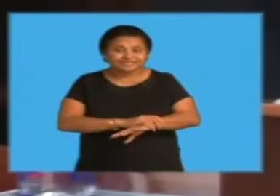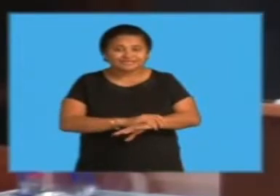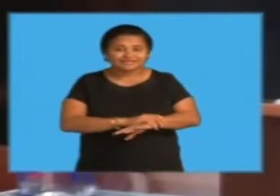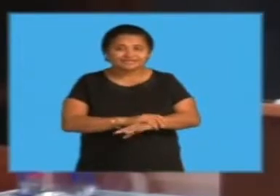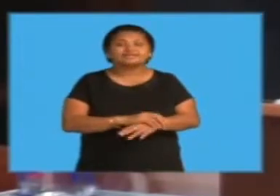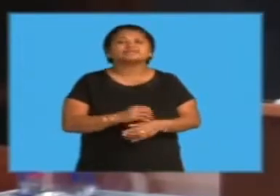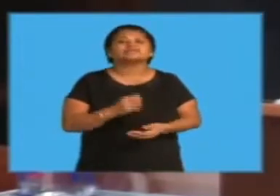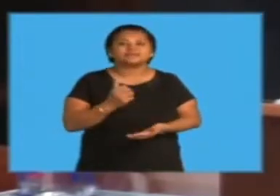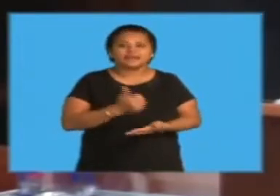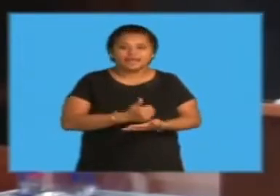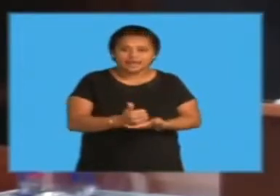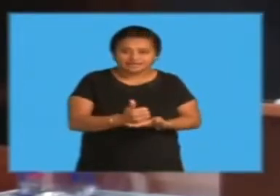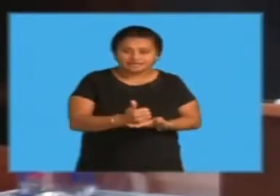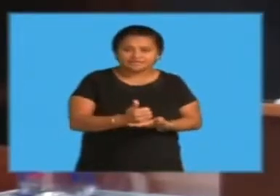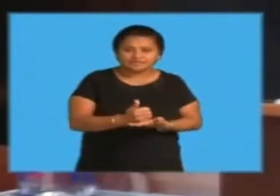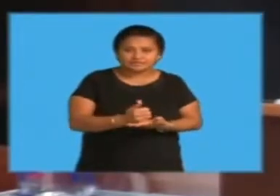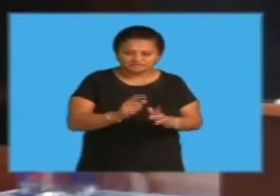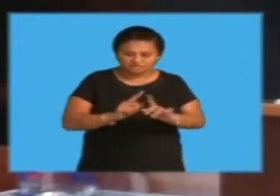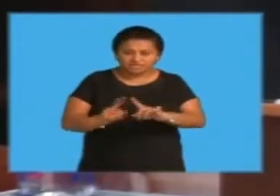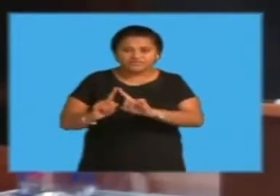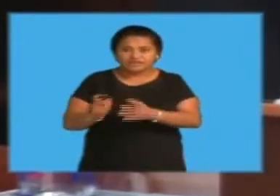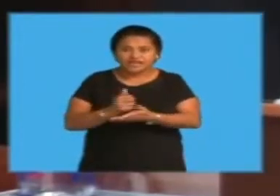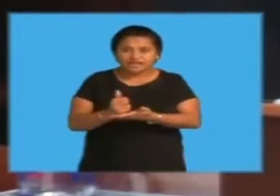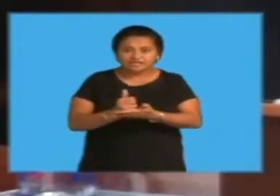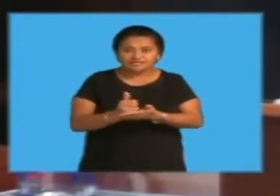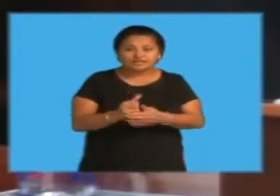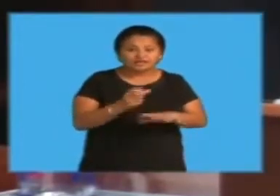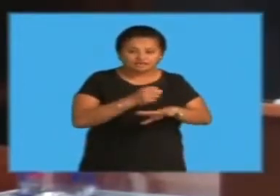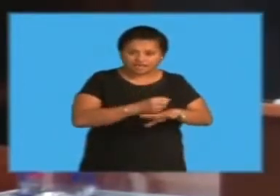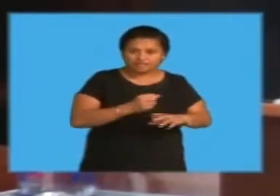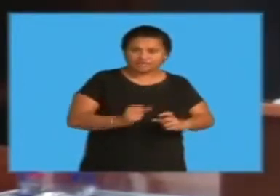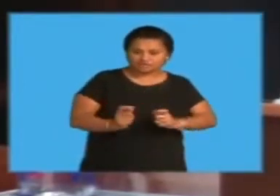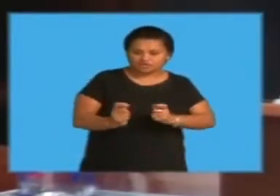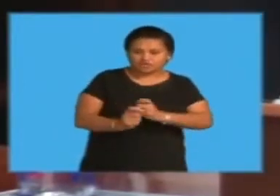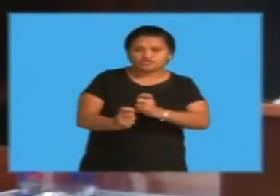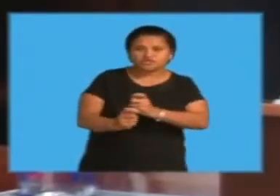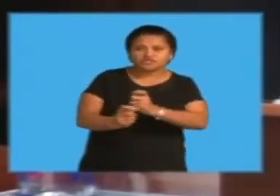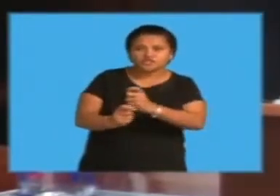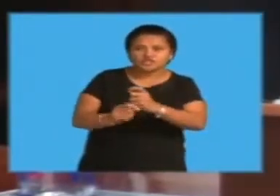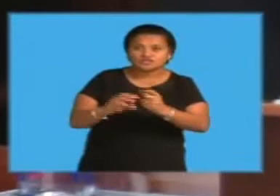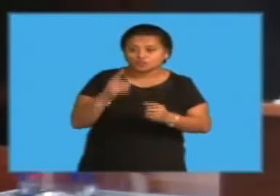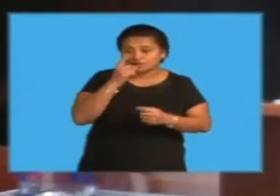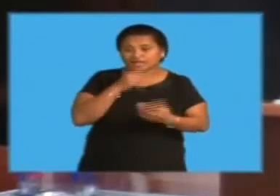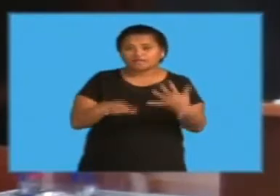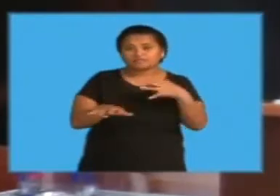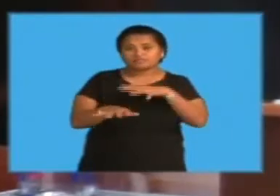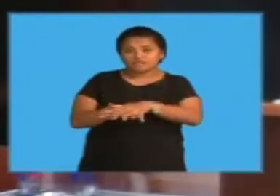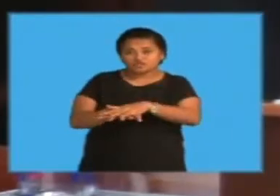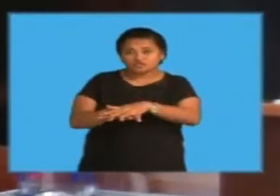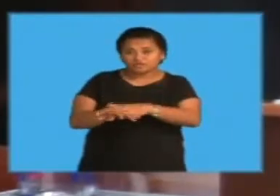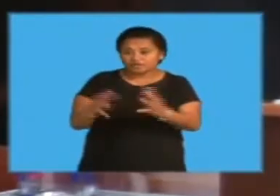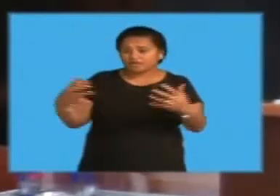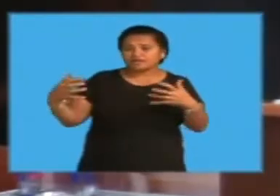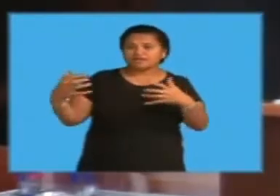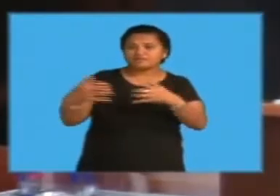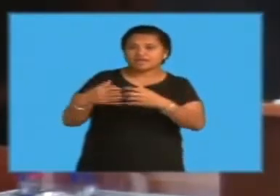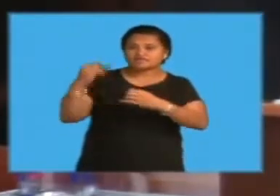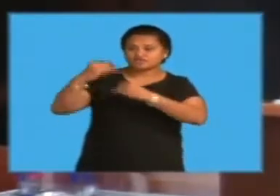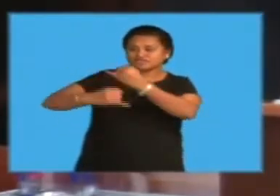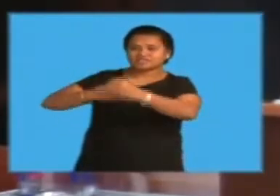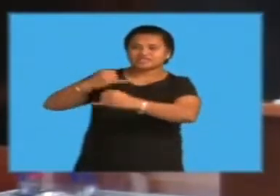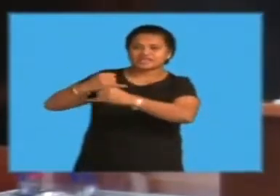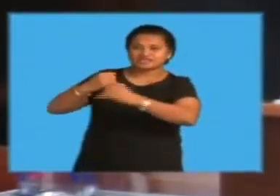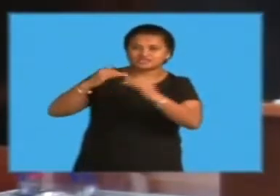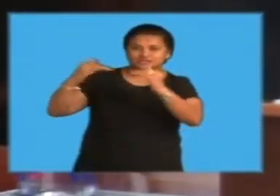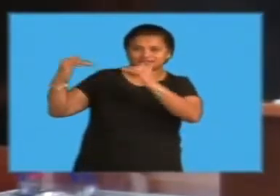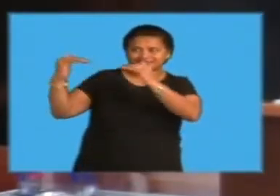The government's purpose is to continue to bring Fiji into full mainstream of international best practices, to ensure that our legislation